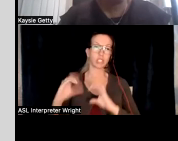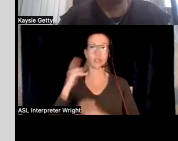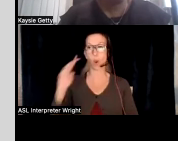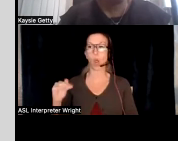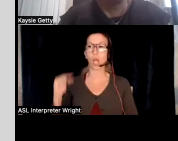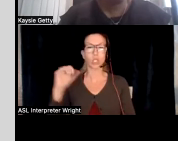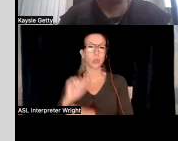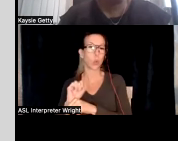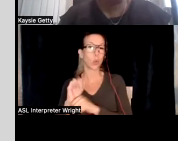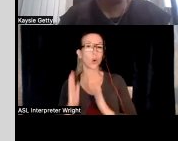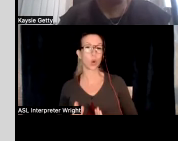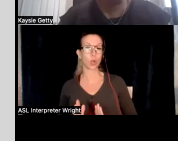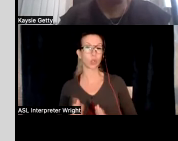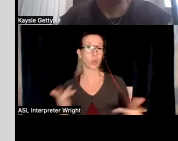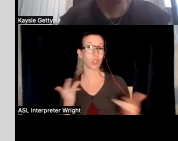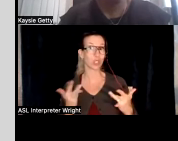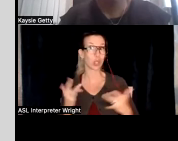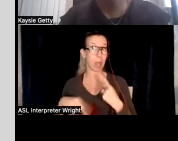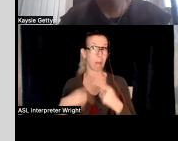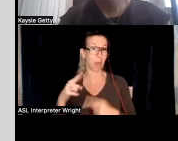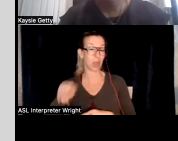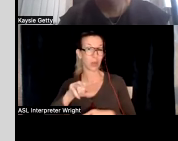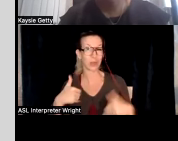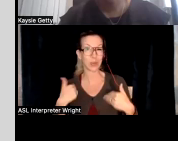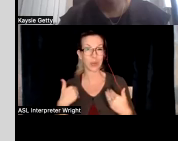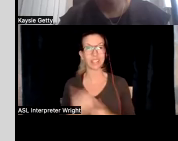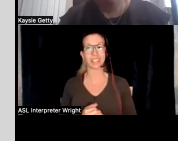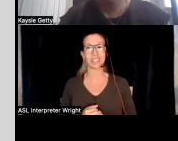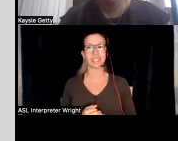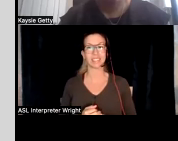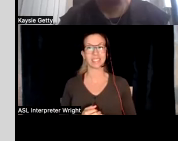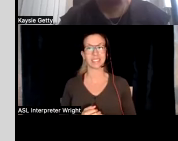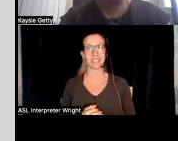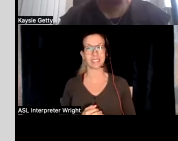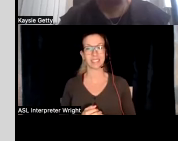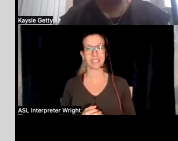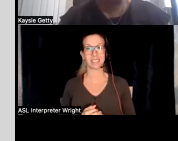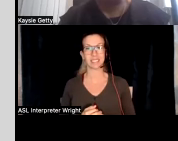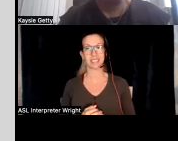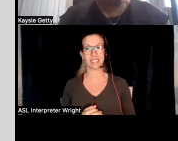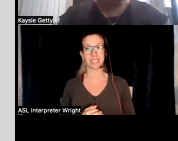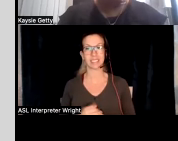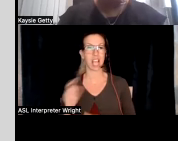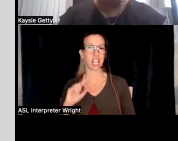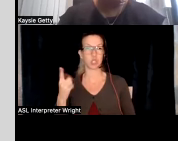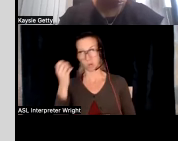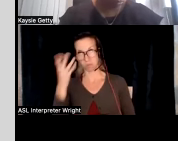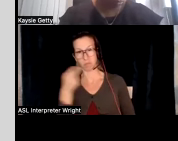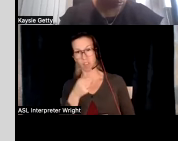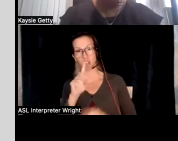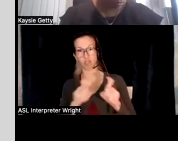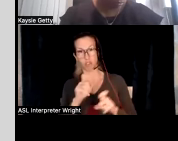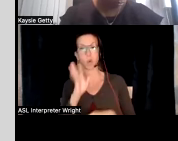and workers who are concerned about those youth. So just wanted to put in a little plug very quickly for the survey. Again, you'll find this